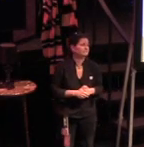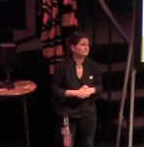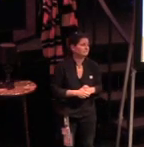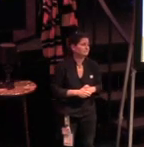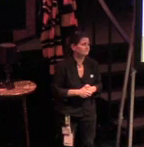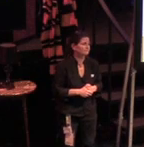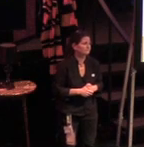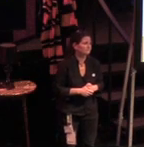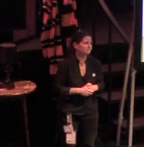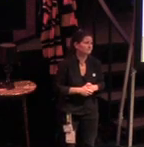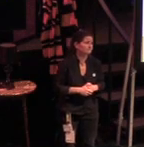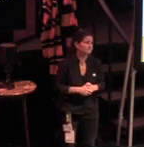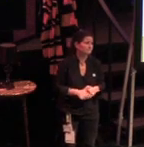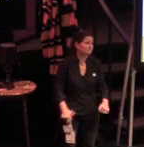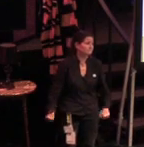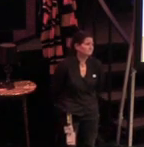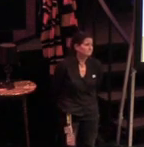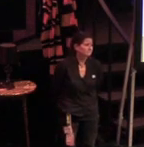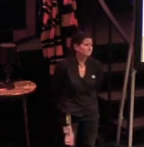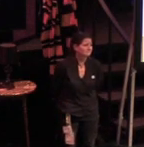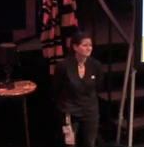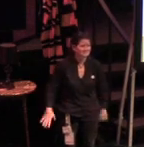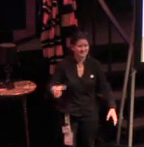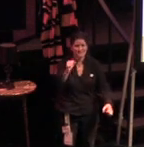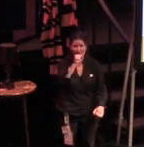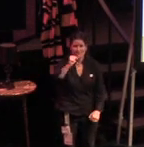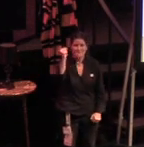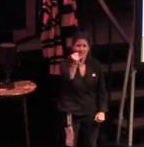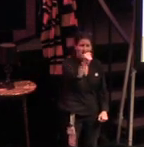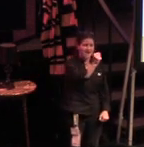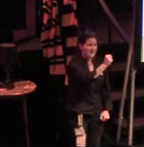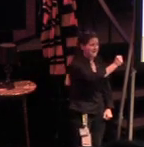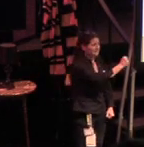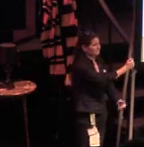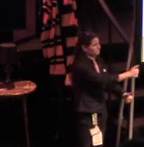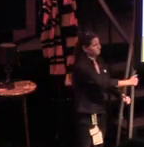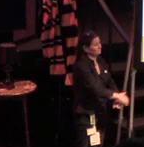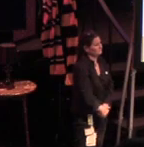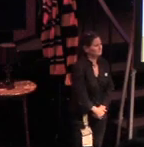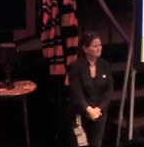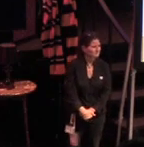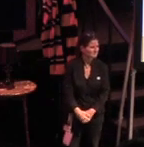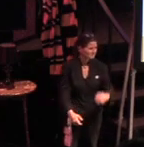I think they're passing the mic to someone what she reads you